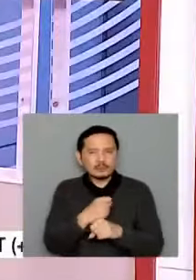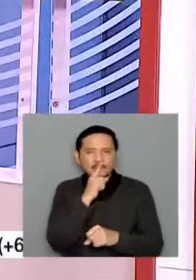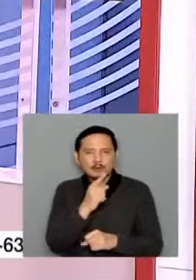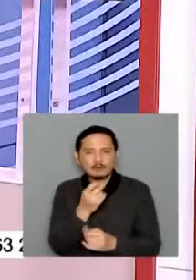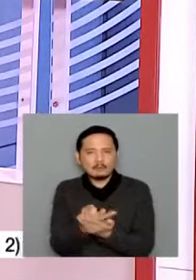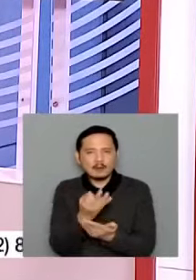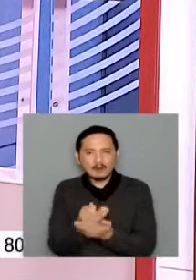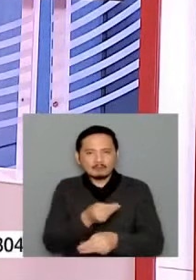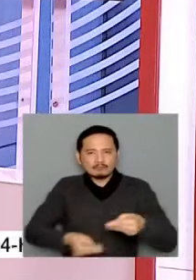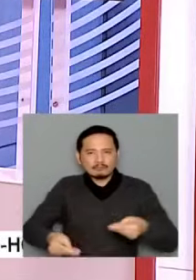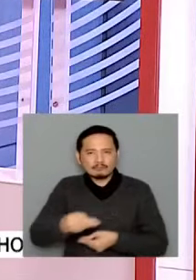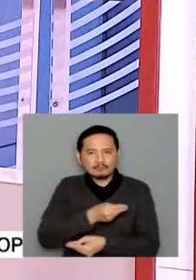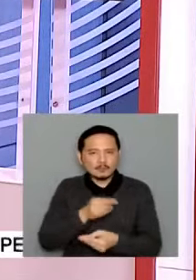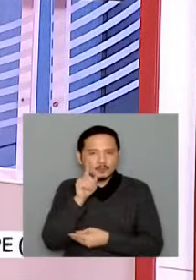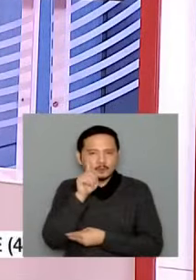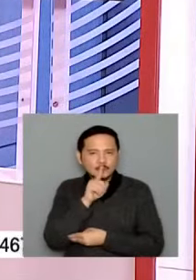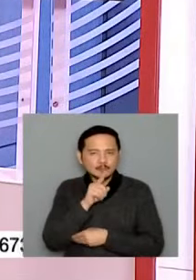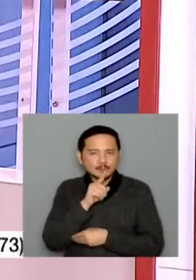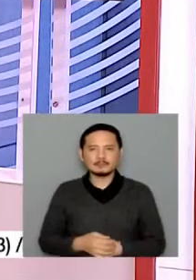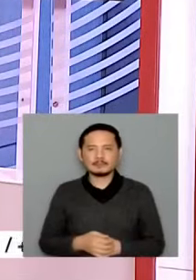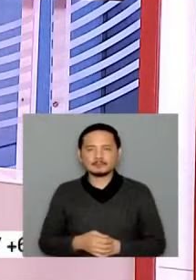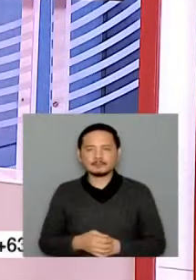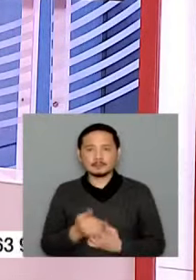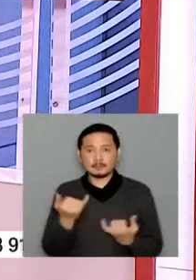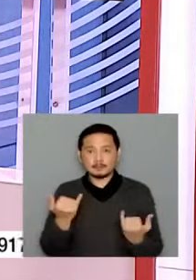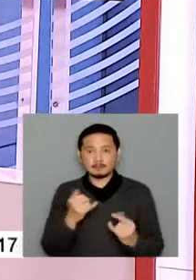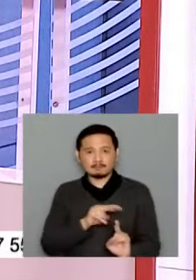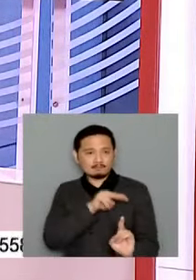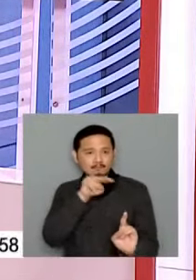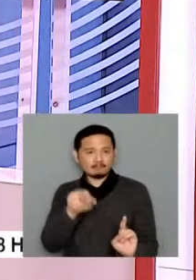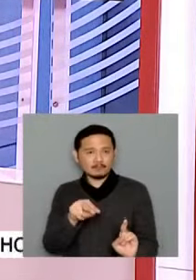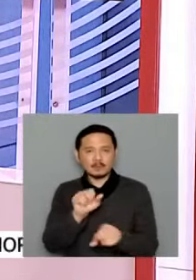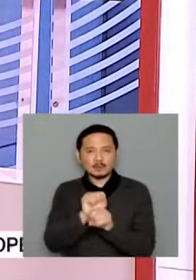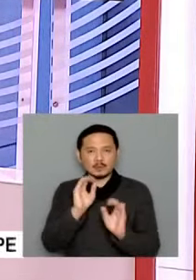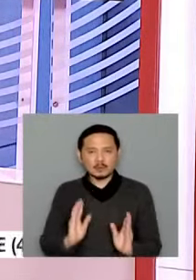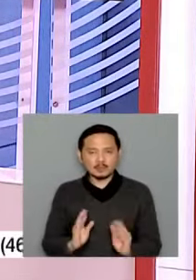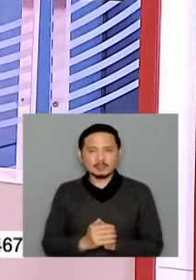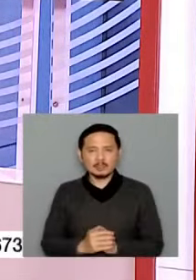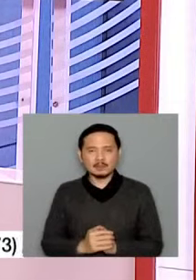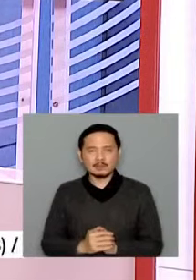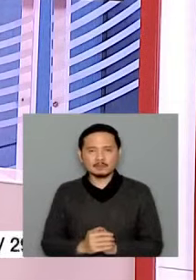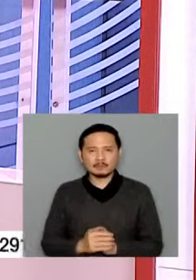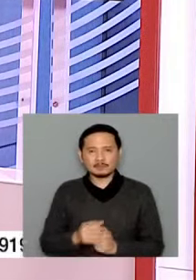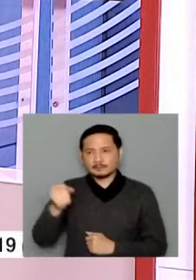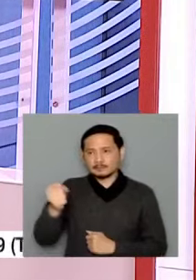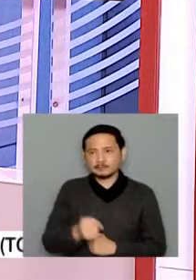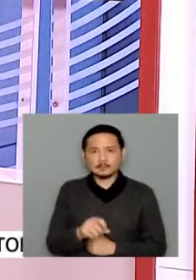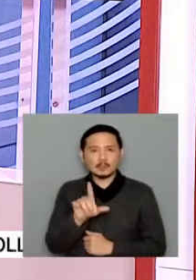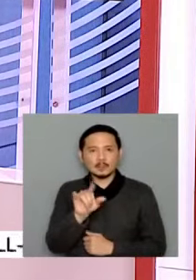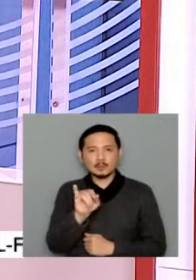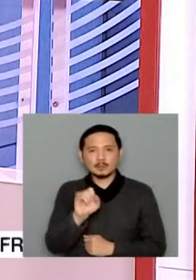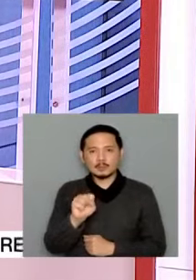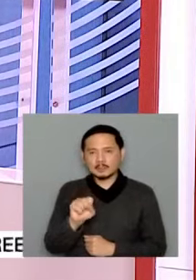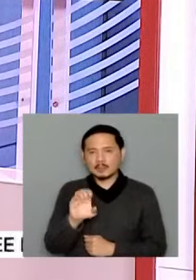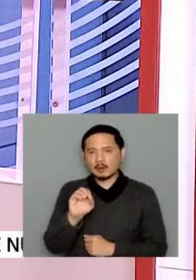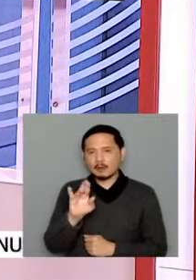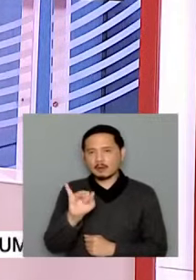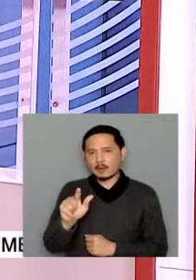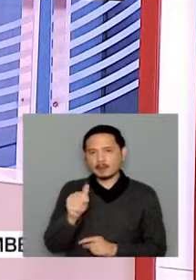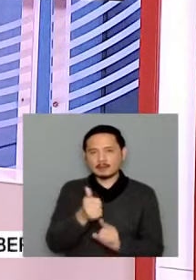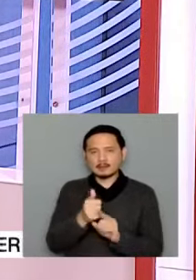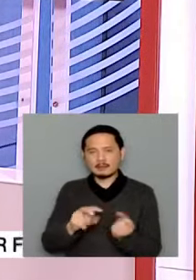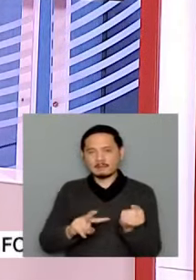Well, let's get the side of the workers on this proposal of Congresswoman Kimbo. Joining us now is Luis Coral. He is the Vice President of the Trade Union Congress